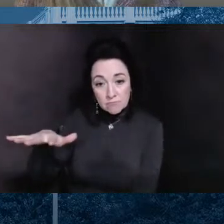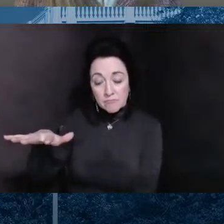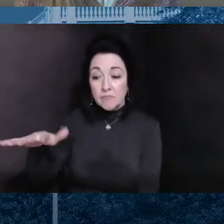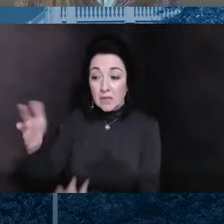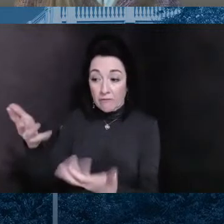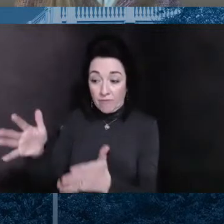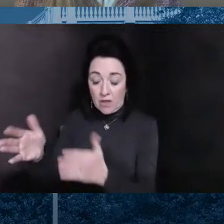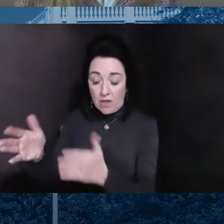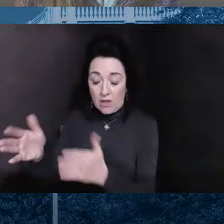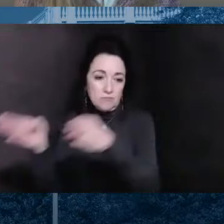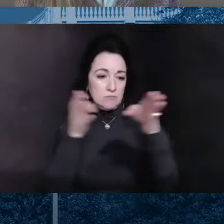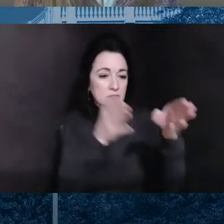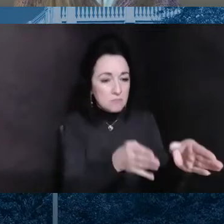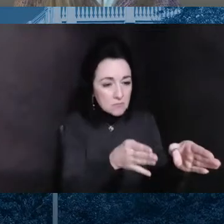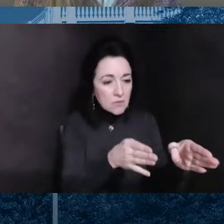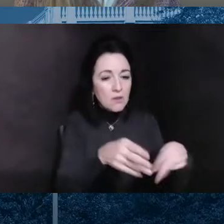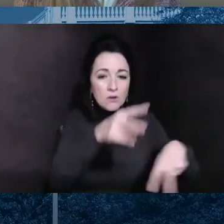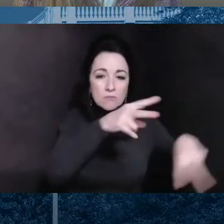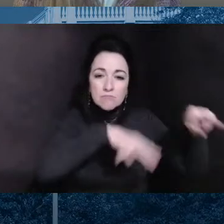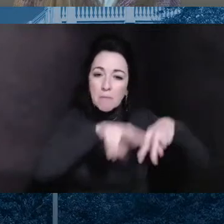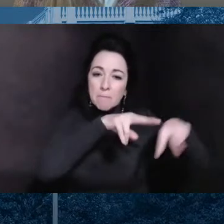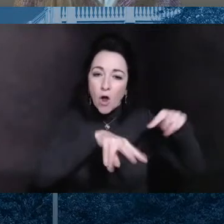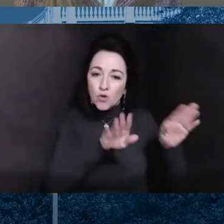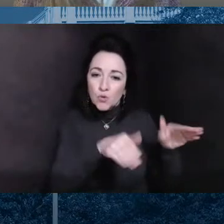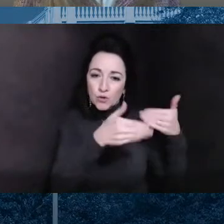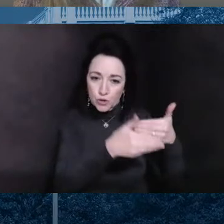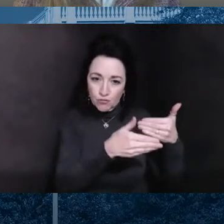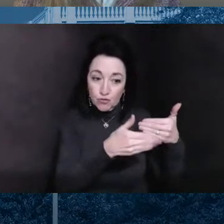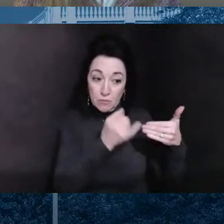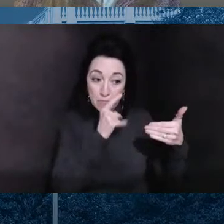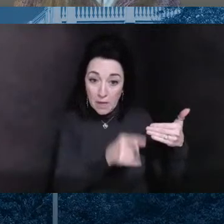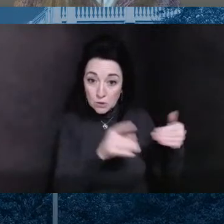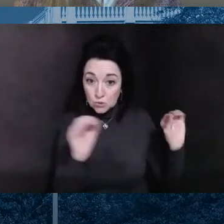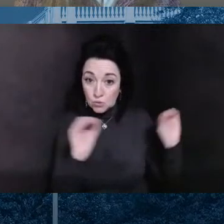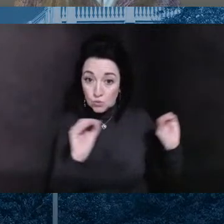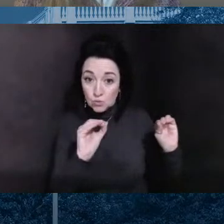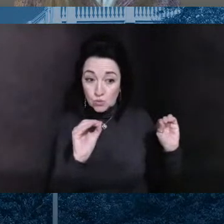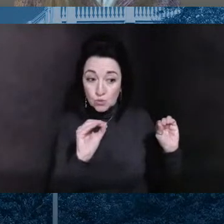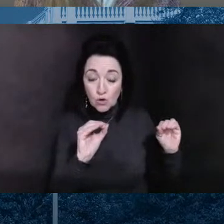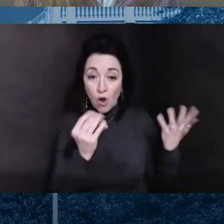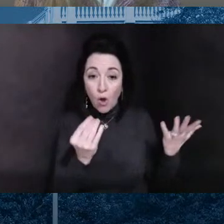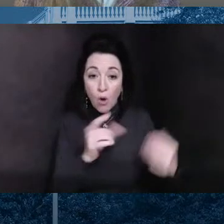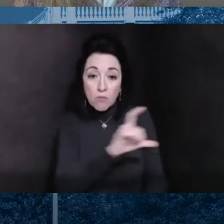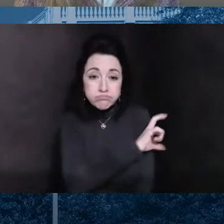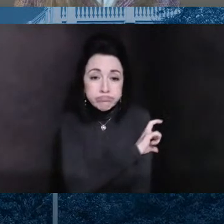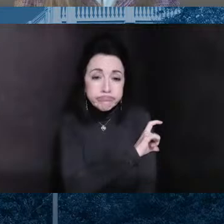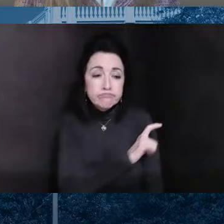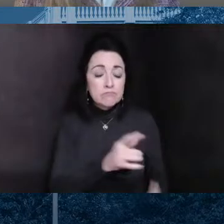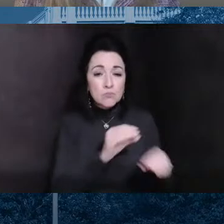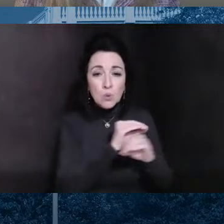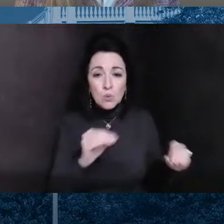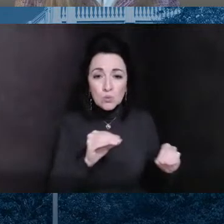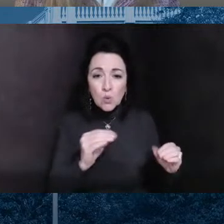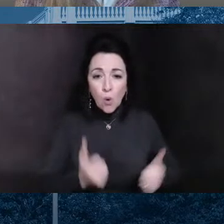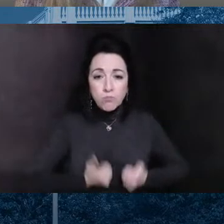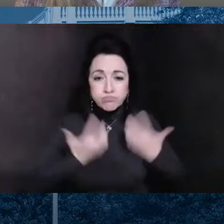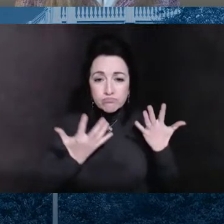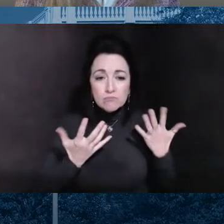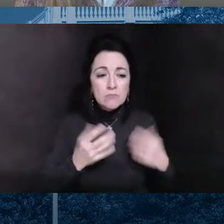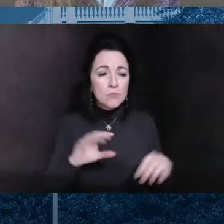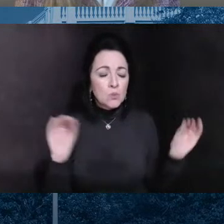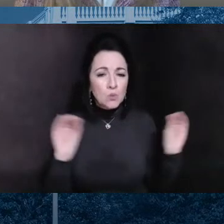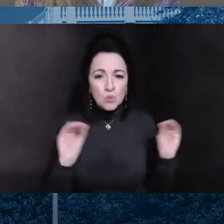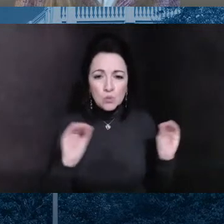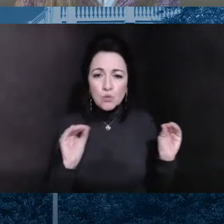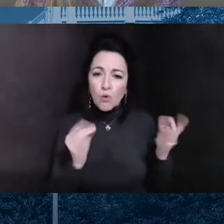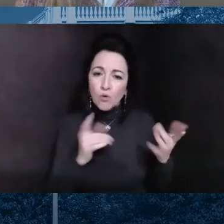waited to see whether there was any kind of reaction. And we didn't have the challenges that we did with the weather and the cold in